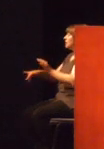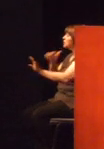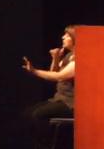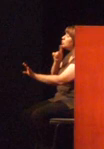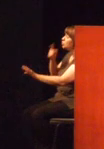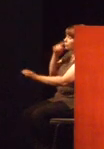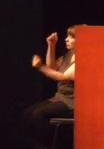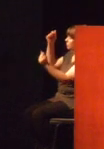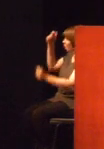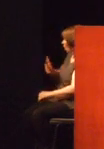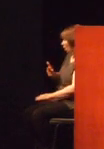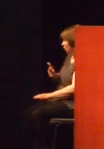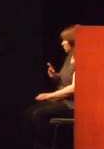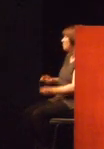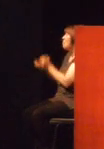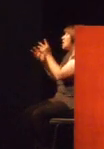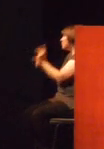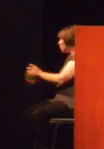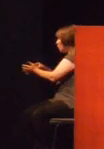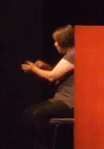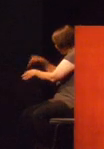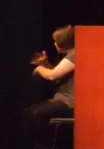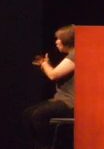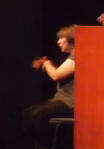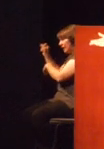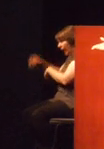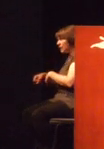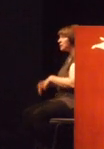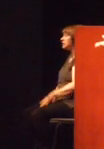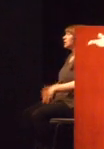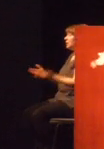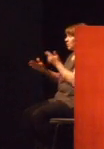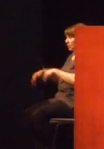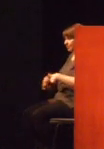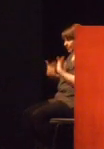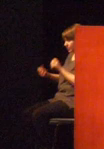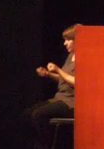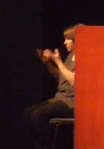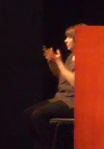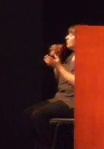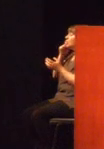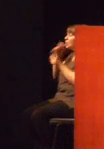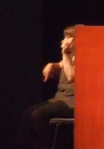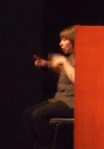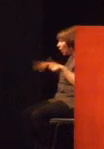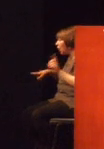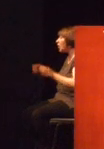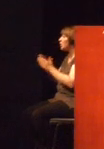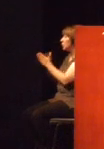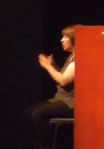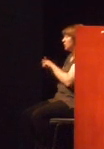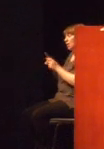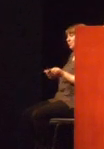white people with multiracial families who learn about this early, or who live in multiracial communities, and so they know about it. But many white people grow